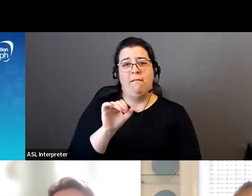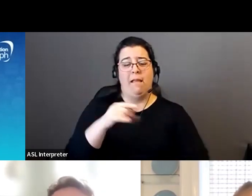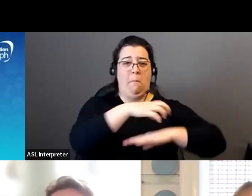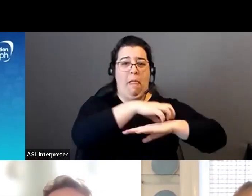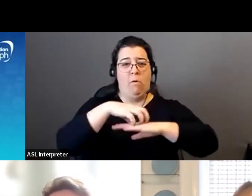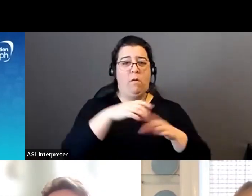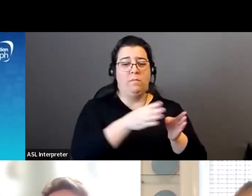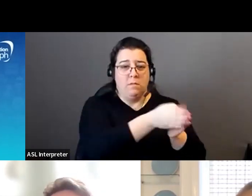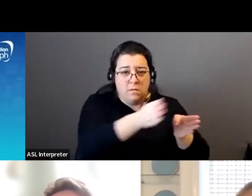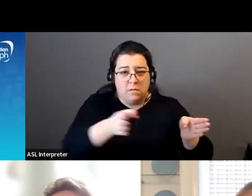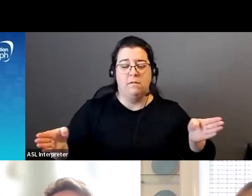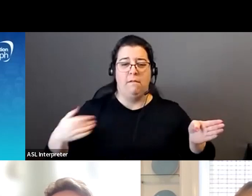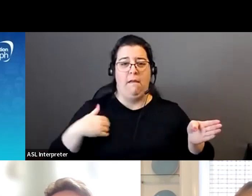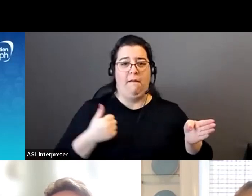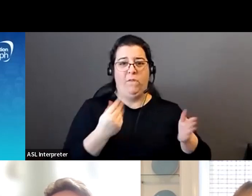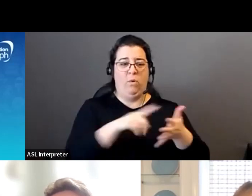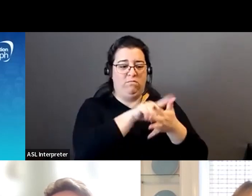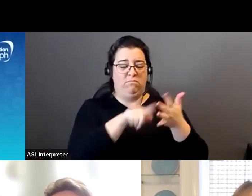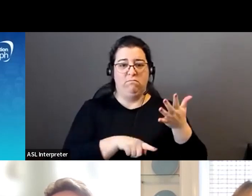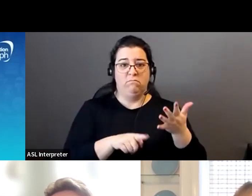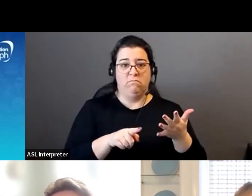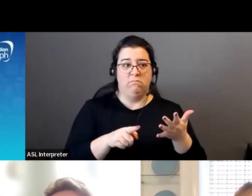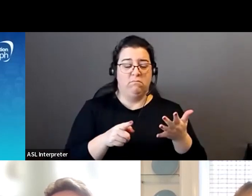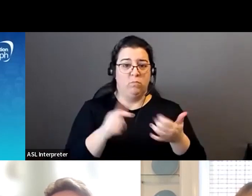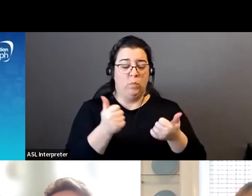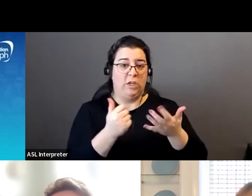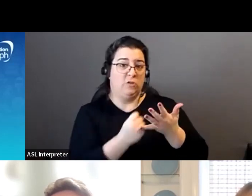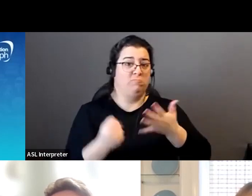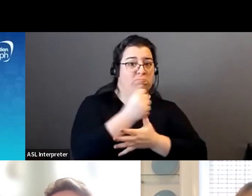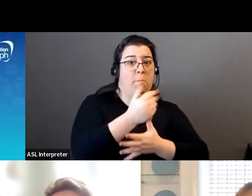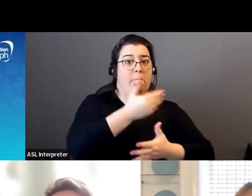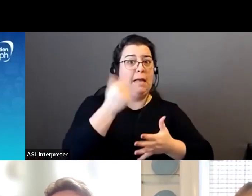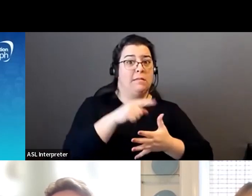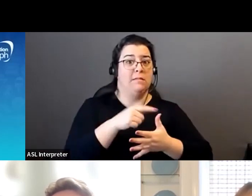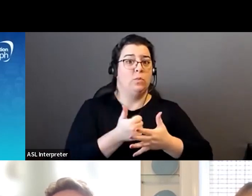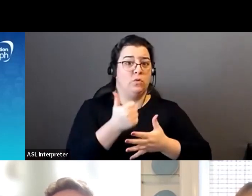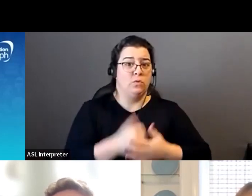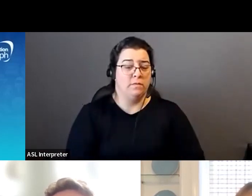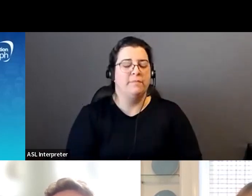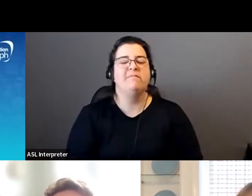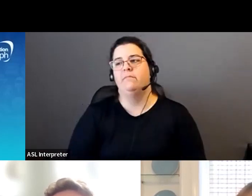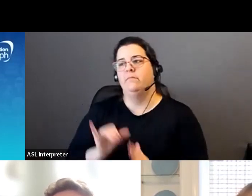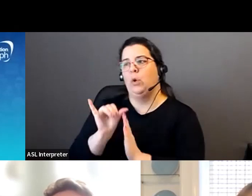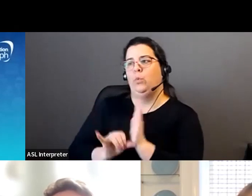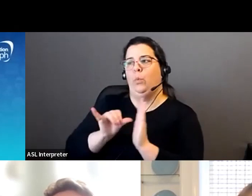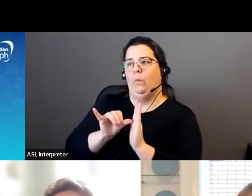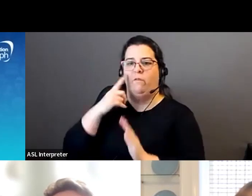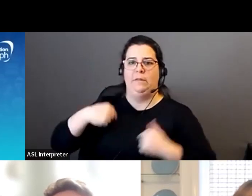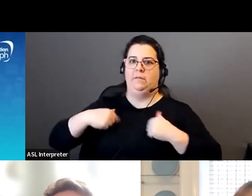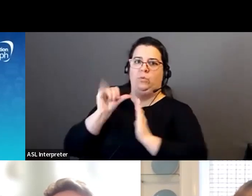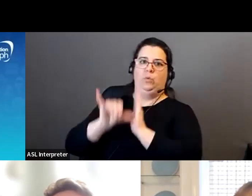for video stuff right now, YouTube is it for me right now. Like I put up a